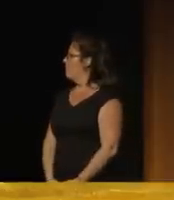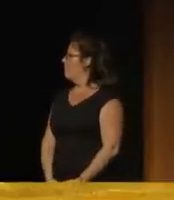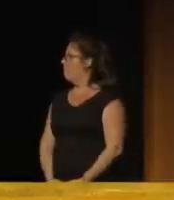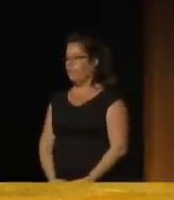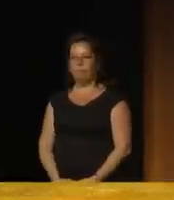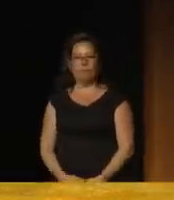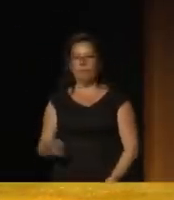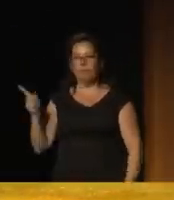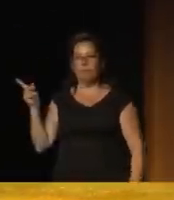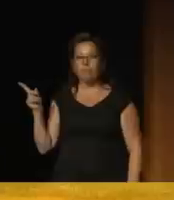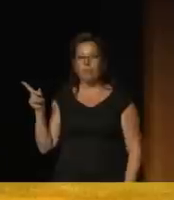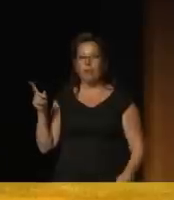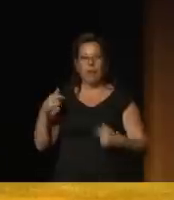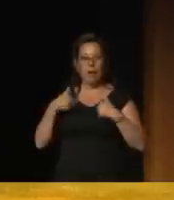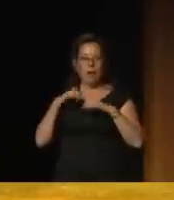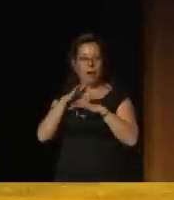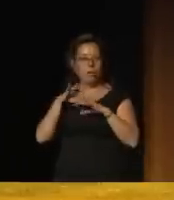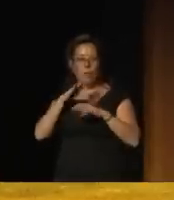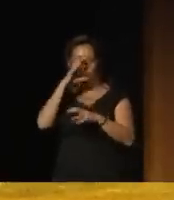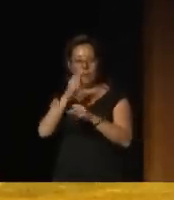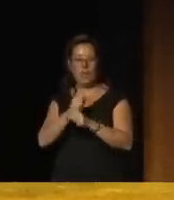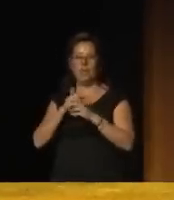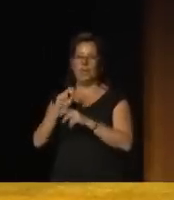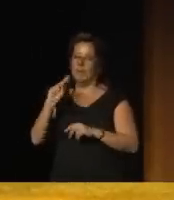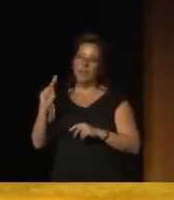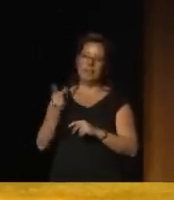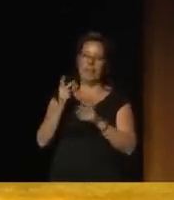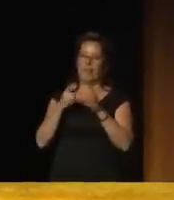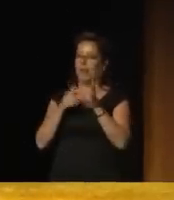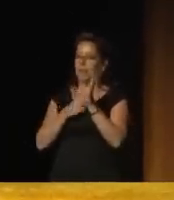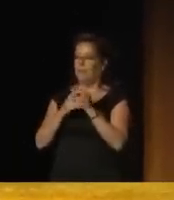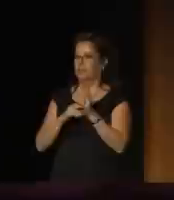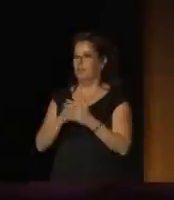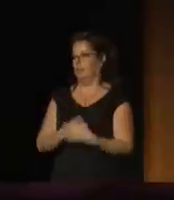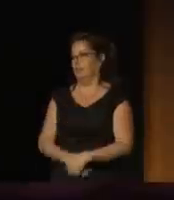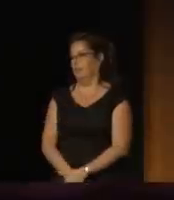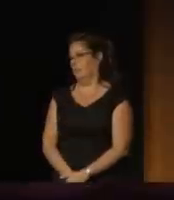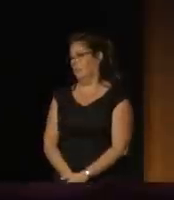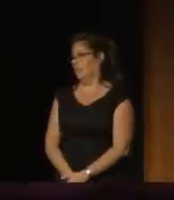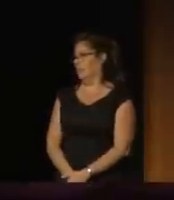It won't happen. I don't believe in the Second Amendment, by the way. You know, I don't believe it, you know.